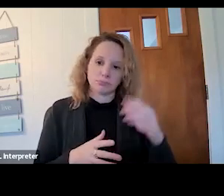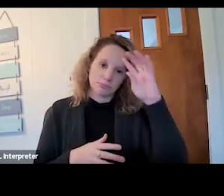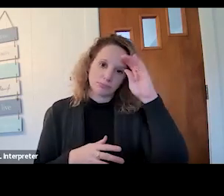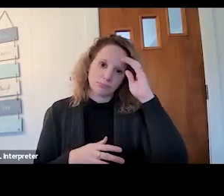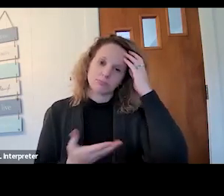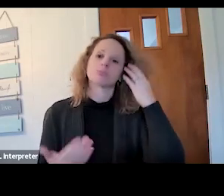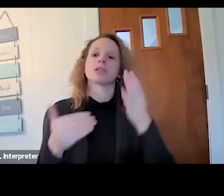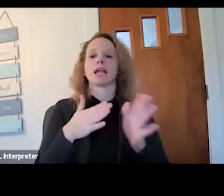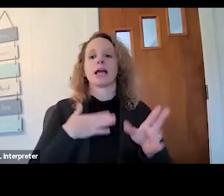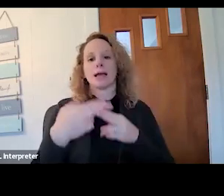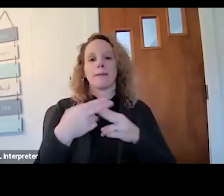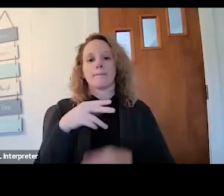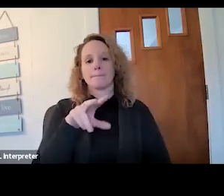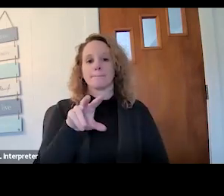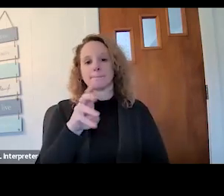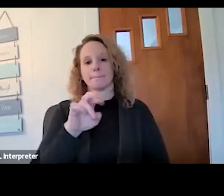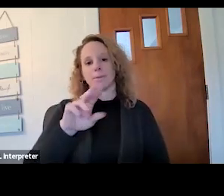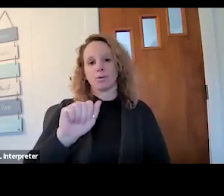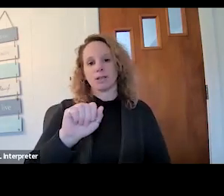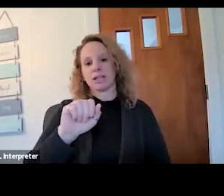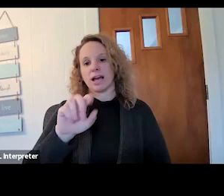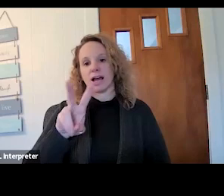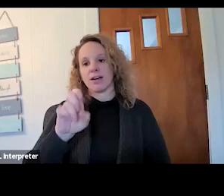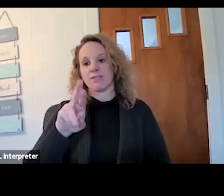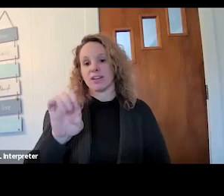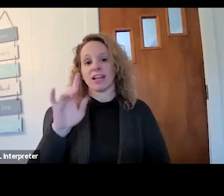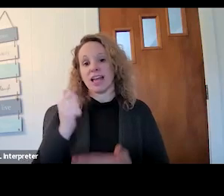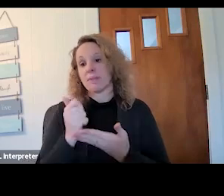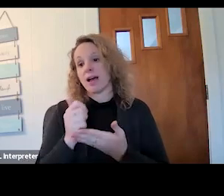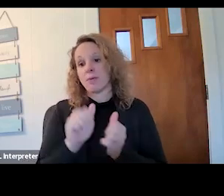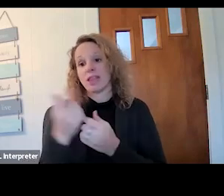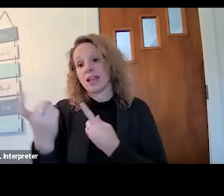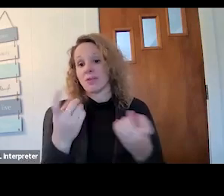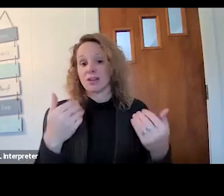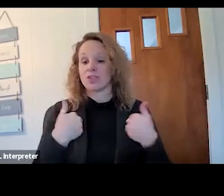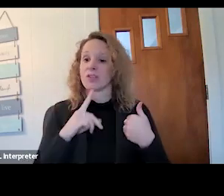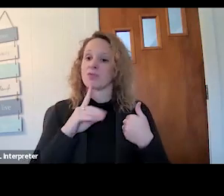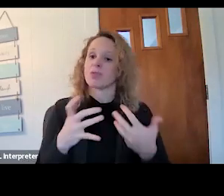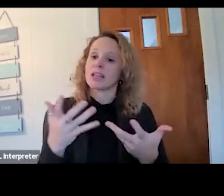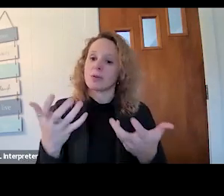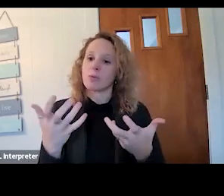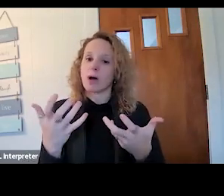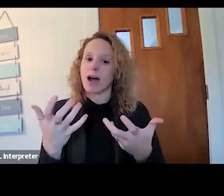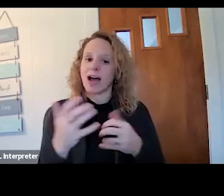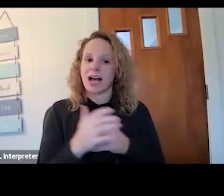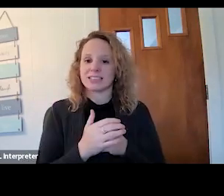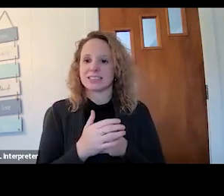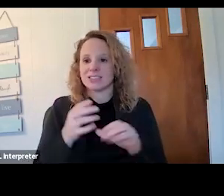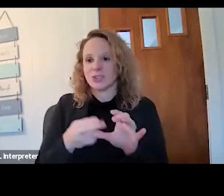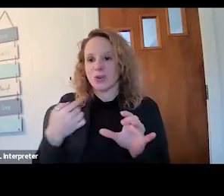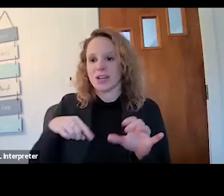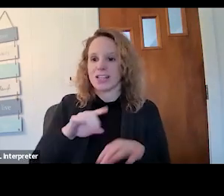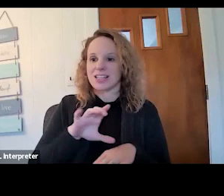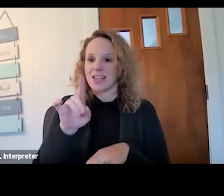So again, my name is Maria Verde. I'm happy to help you with any questions you have. I really would love for you to join us on